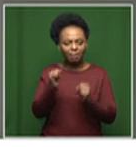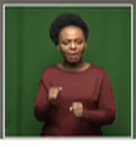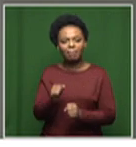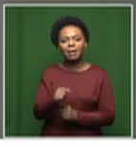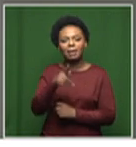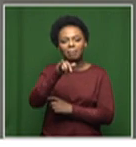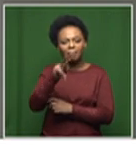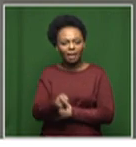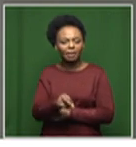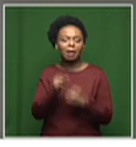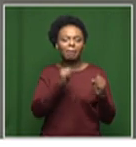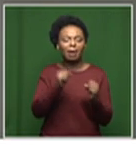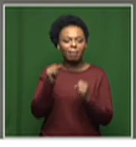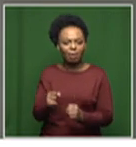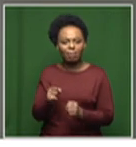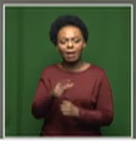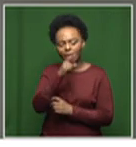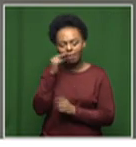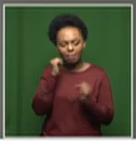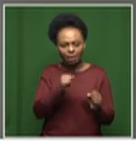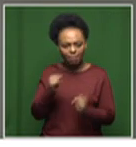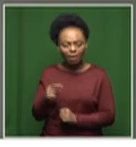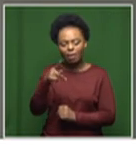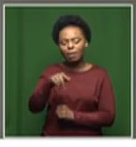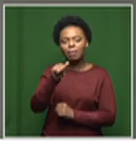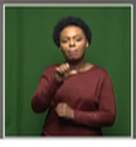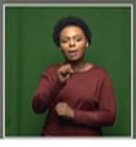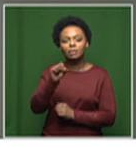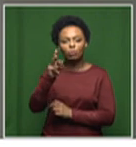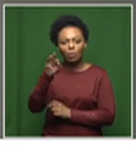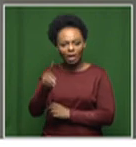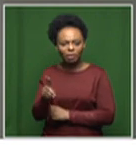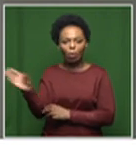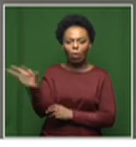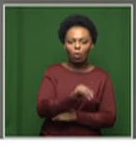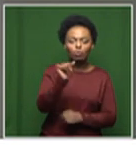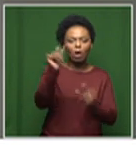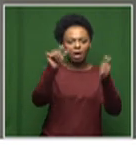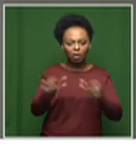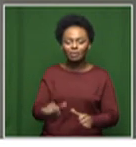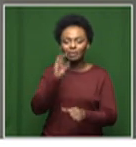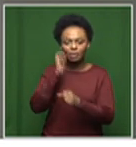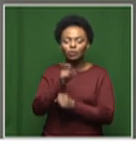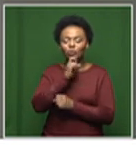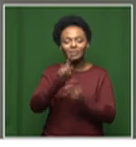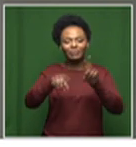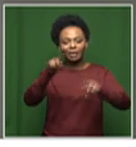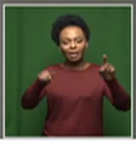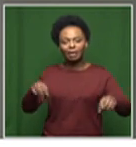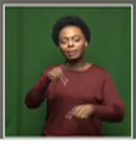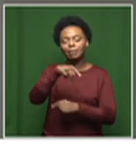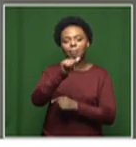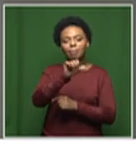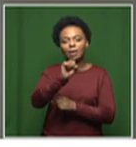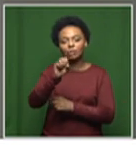the same username and the same password across all of their accounts. So if one account has been breached, it's very easy for them